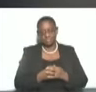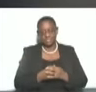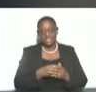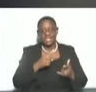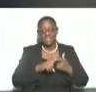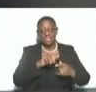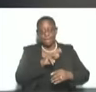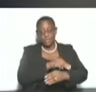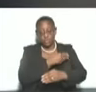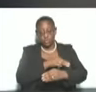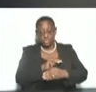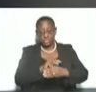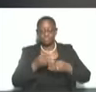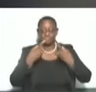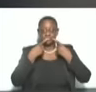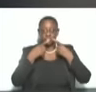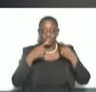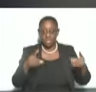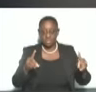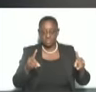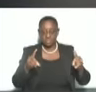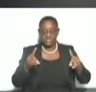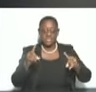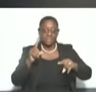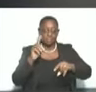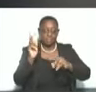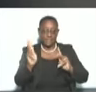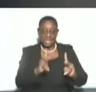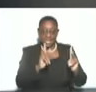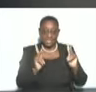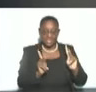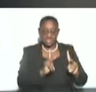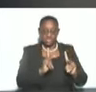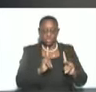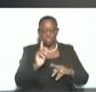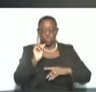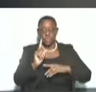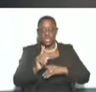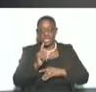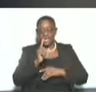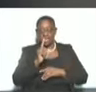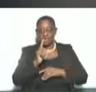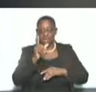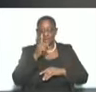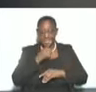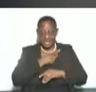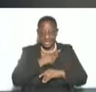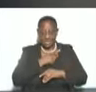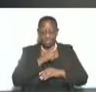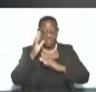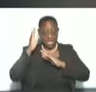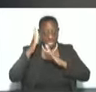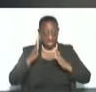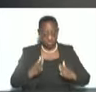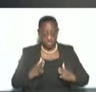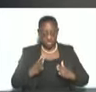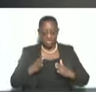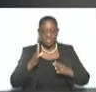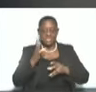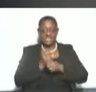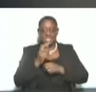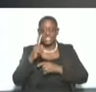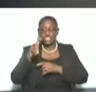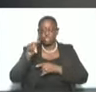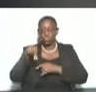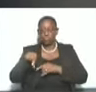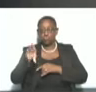Music Society announcing plans to feature Bahamian now in the process of receiving a doctoral degree in music as part of its ongoing series.